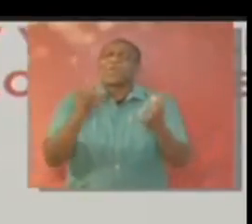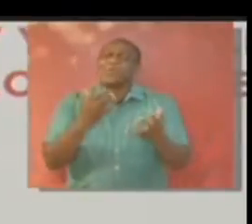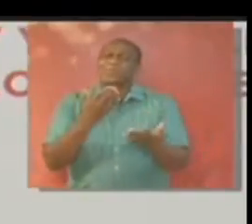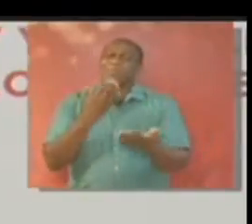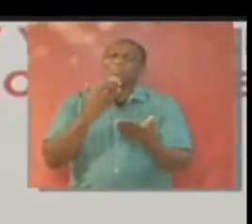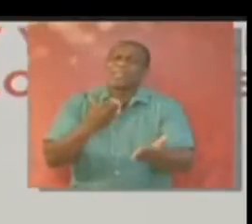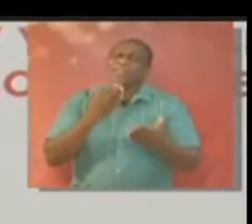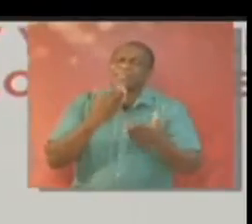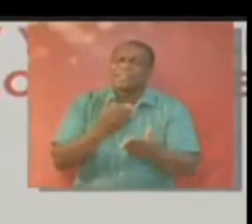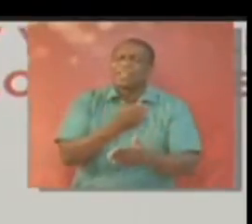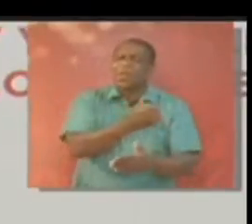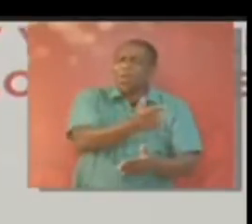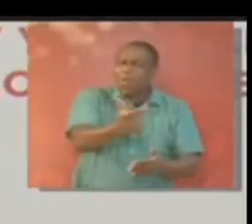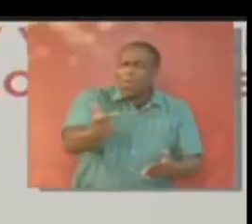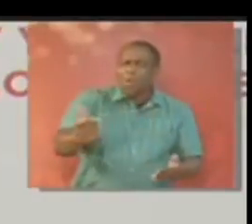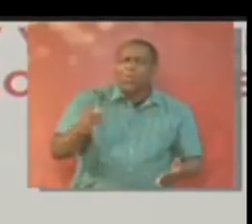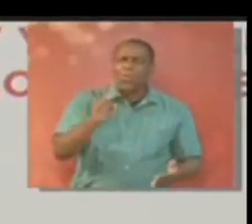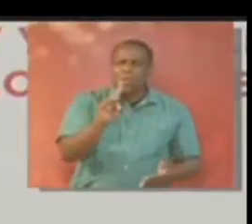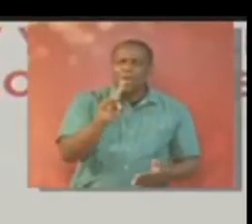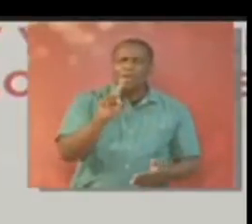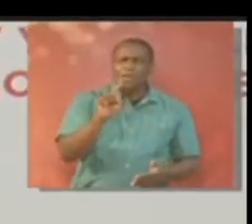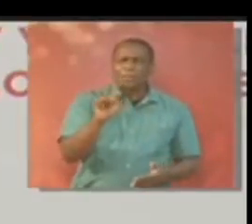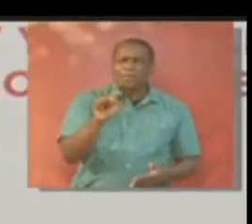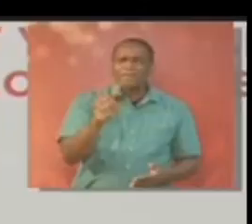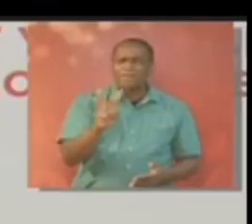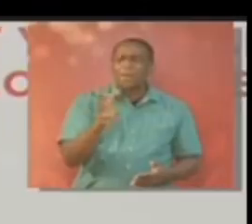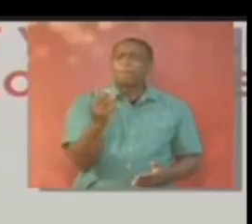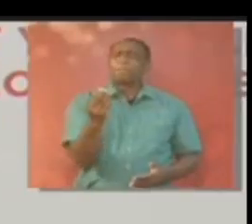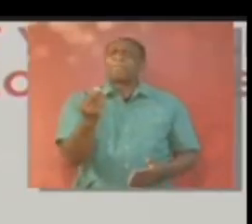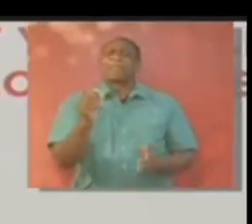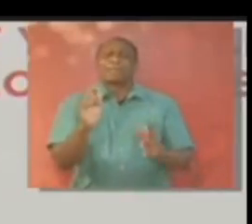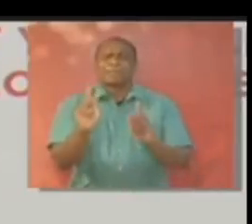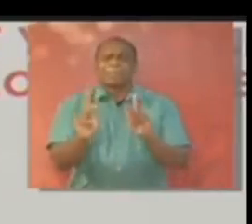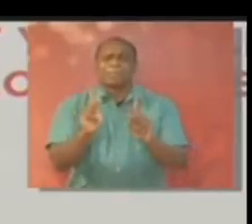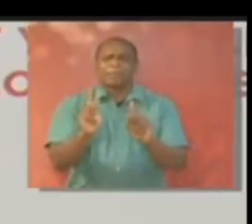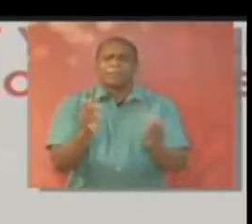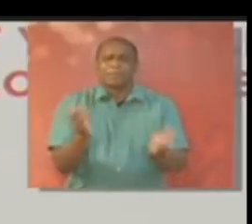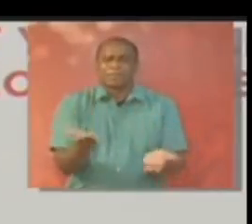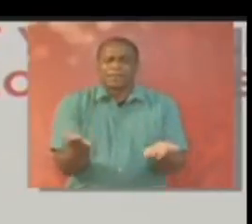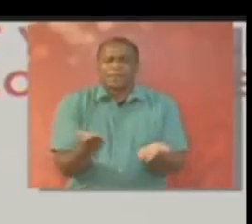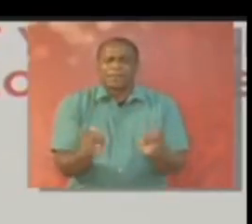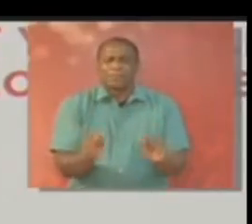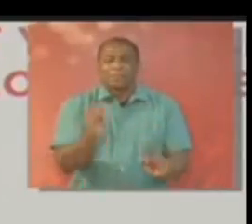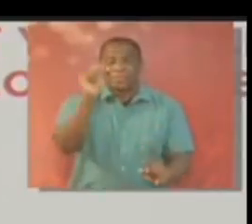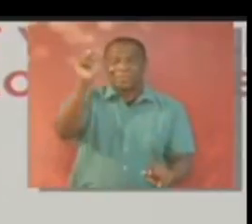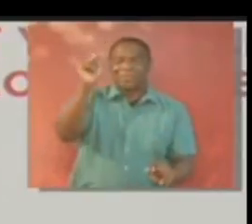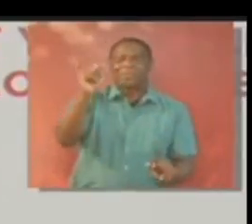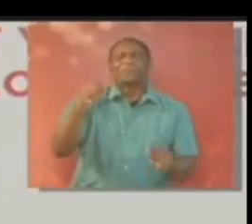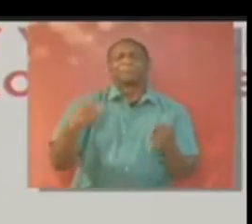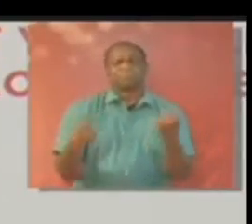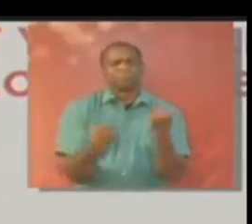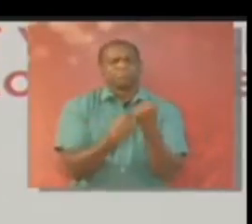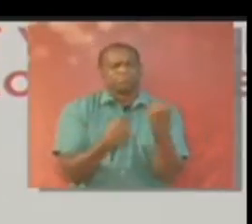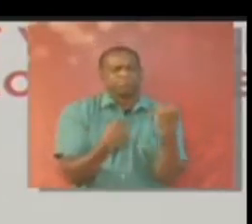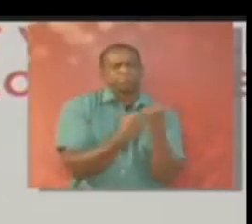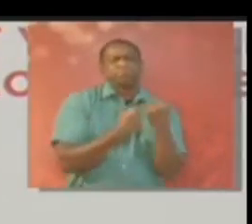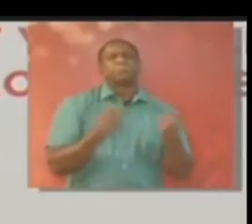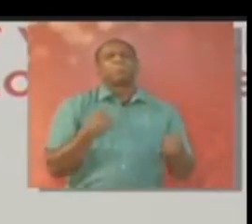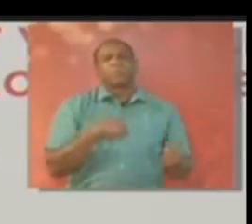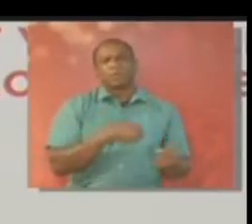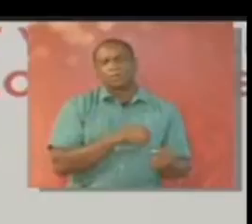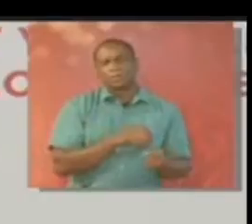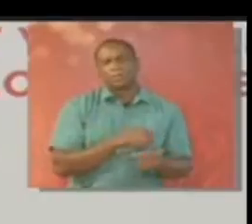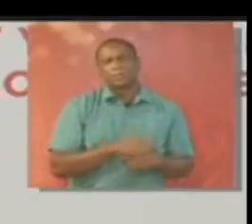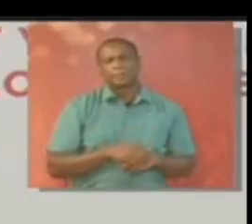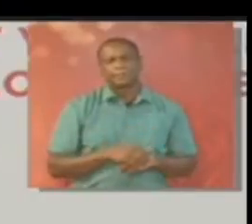people for cooperating with us. So we want to extend condolences to all those families,